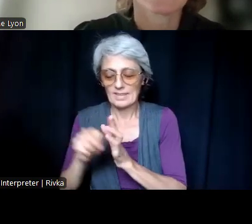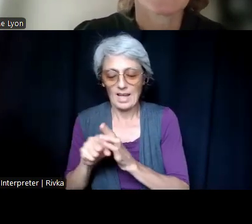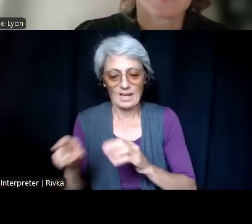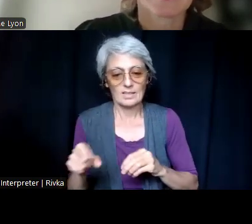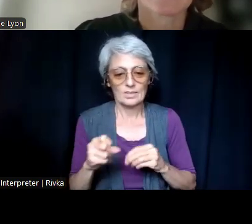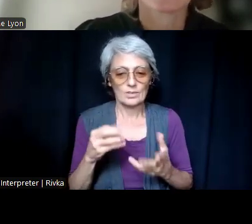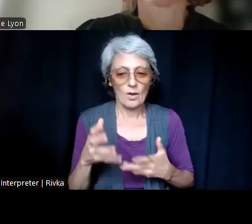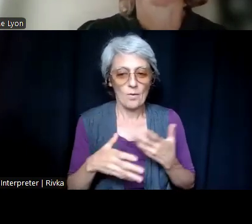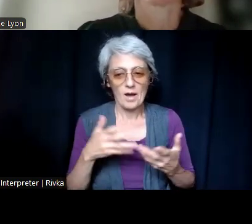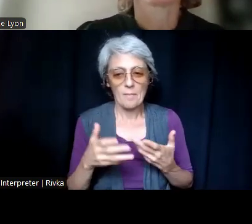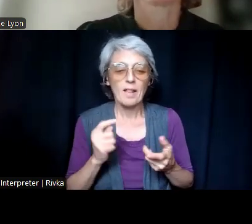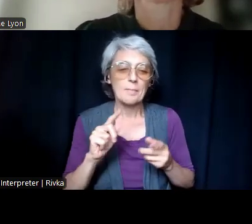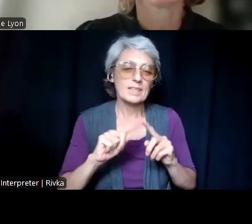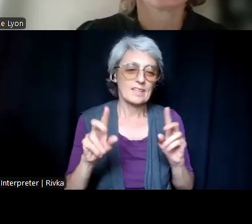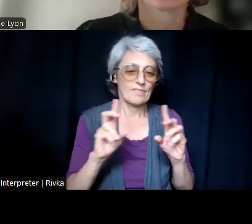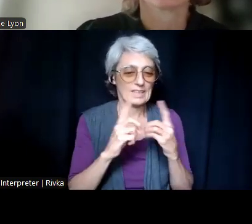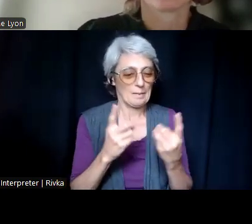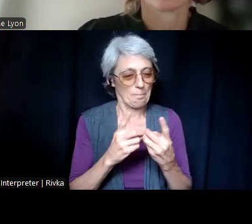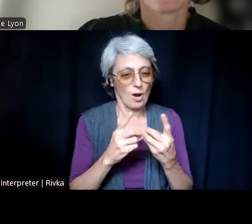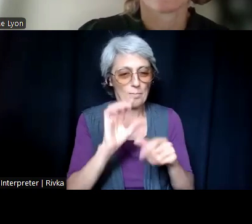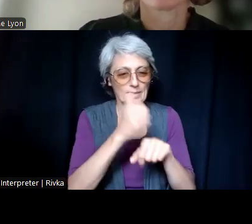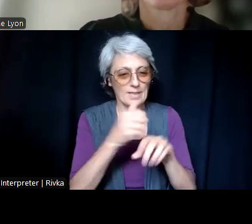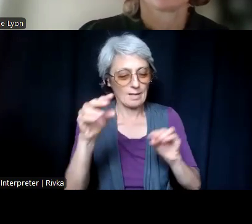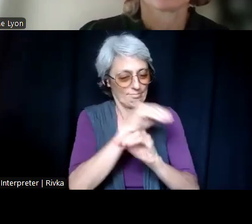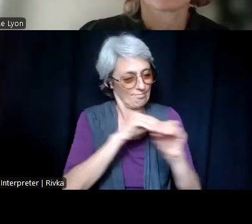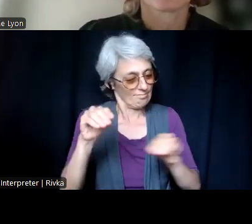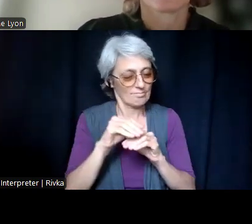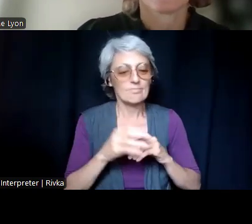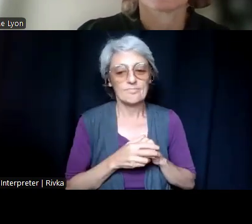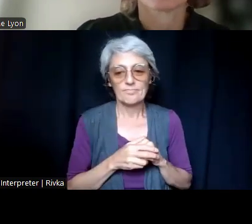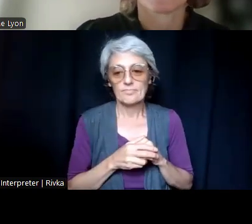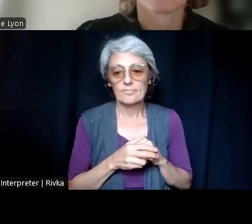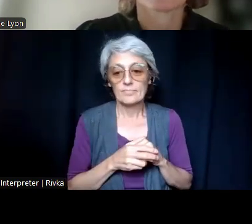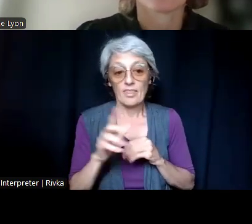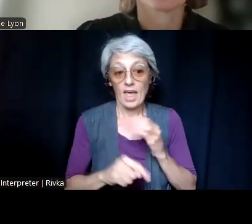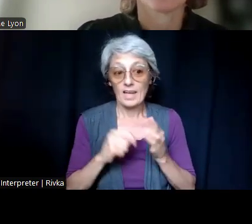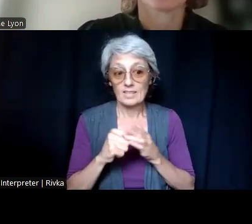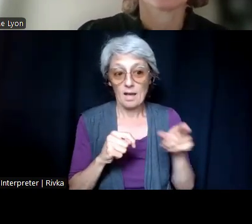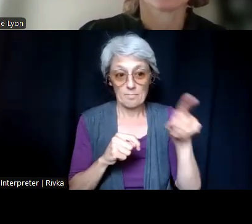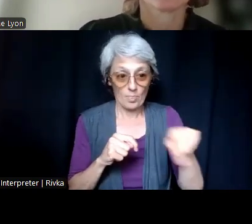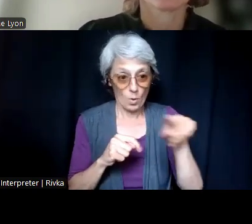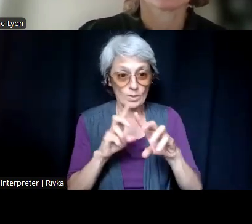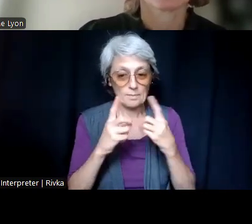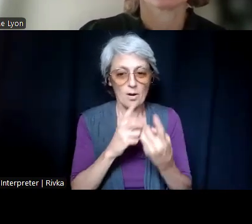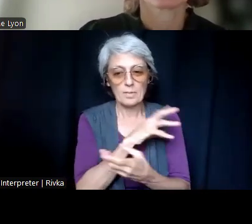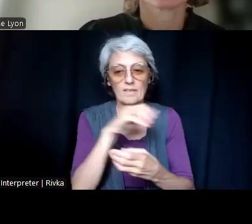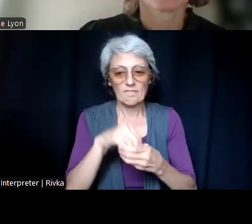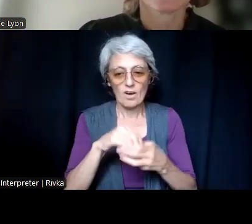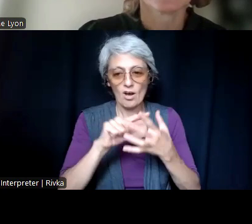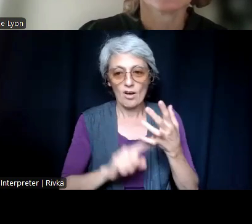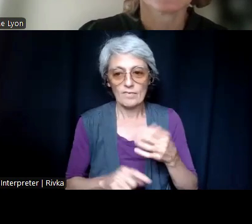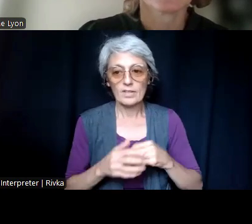slightly different department arrangements that exist currently, but at the time, these were the departments that were involved. And those